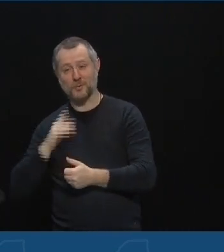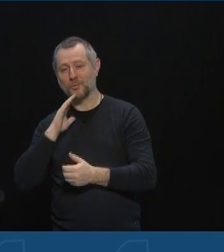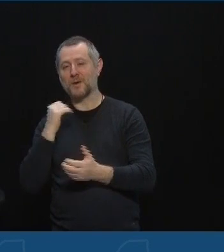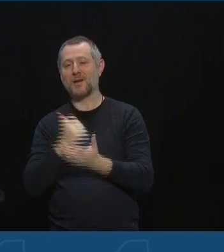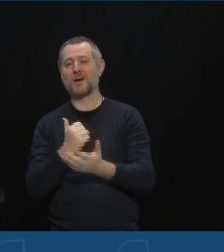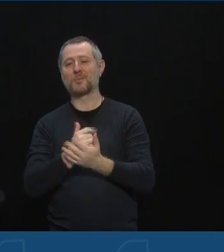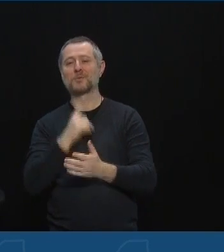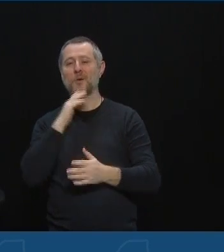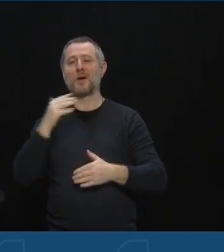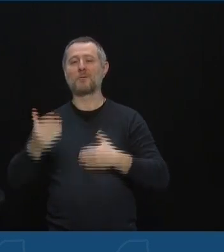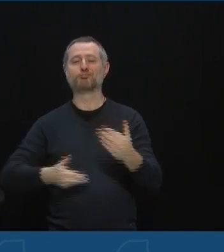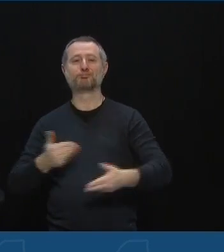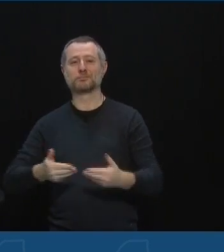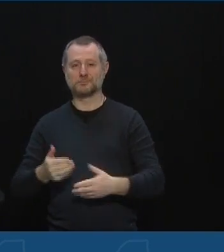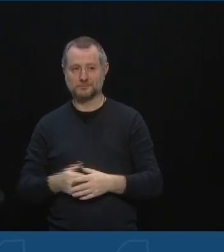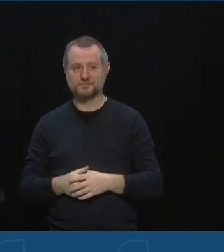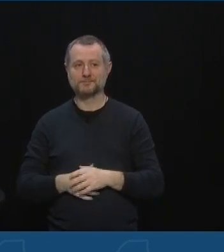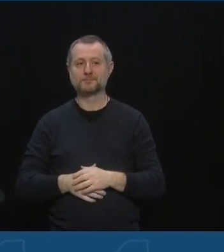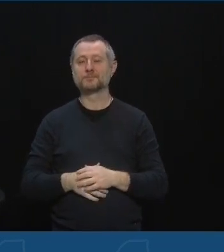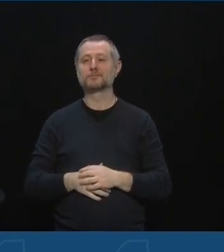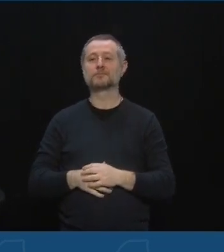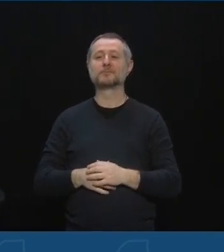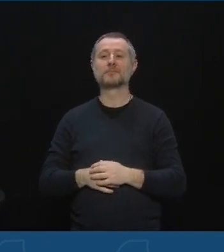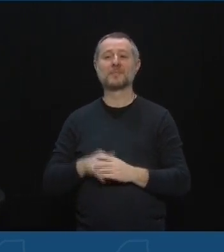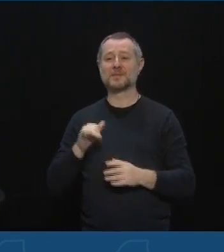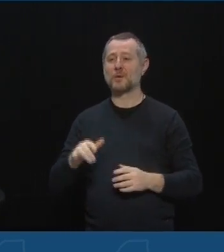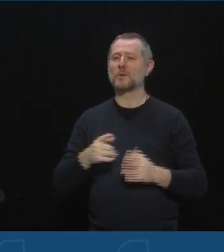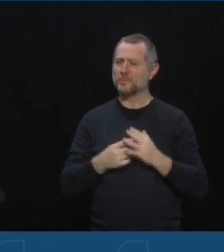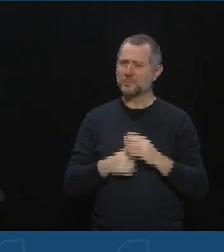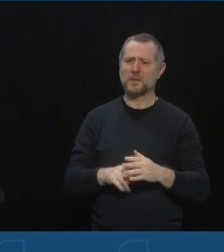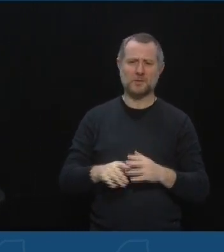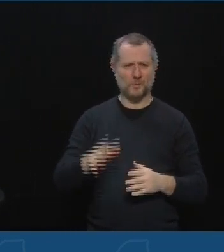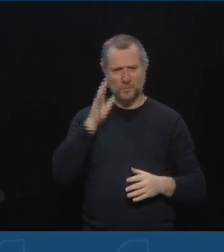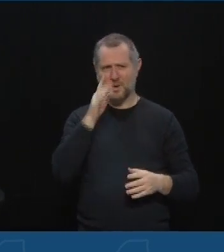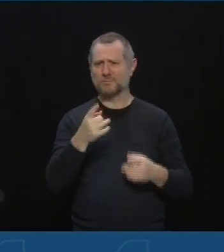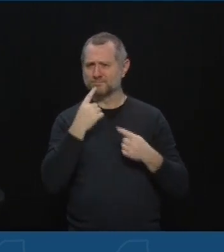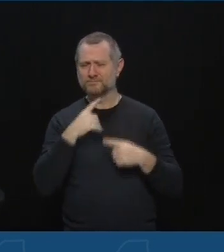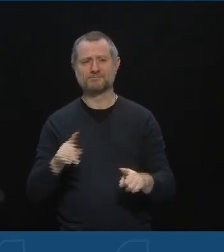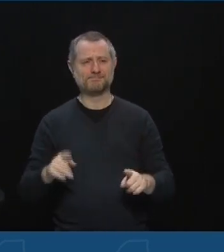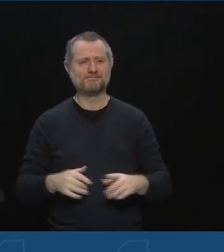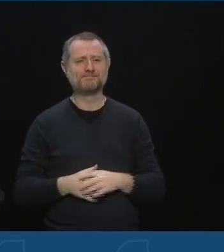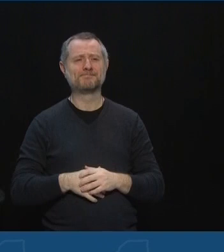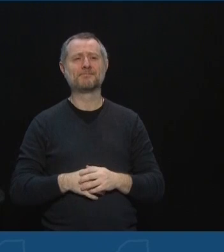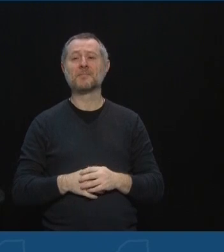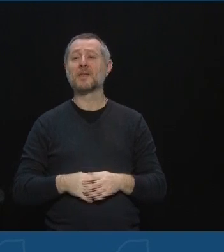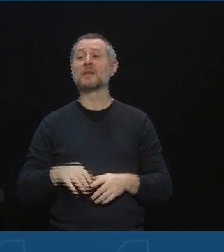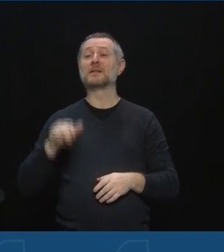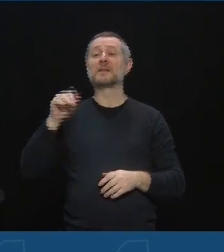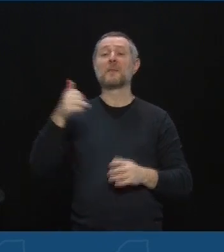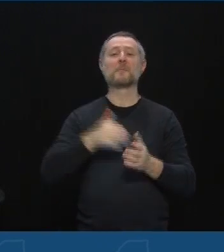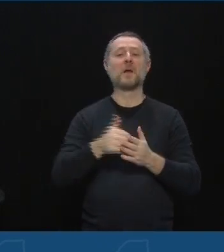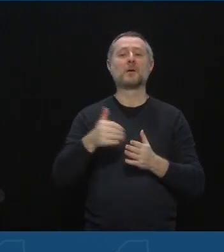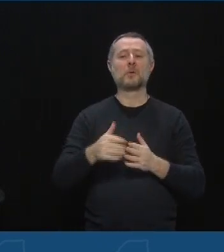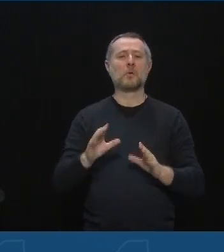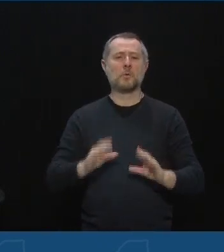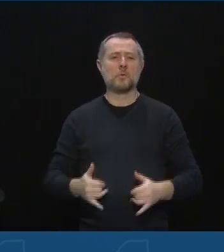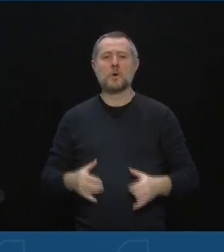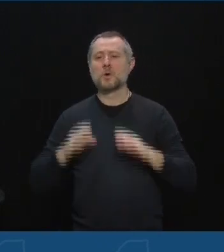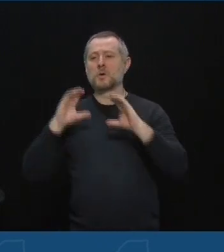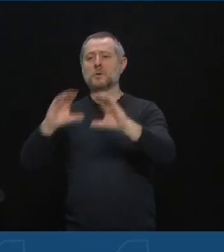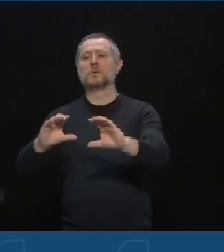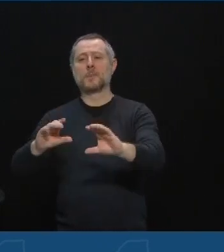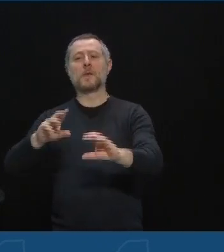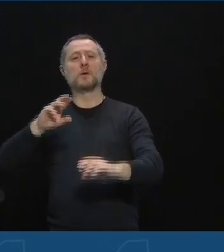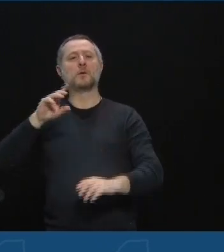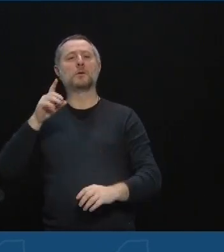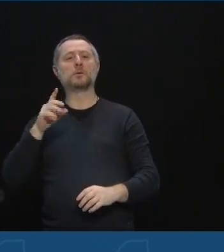improved spaces. So we're just getting started. Also, $10 million awarded to Rochester through the DRI. We talked about